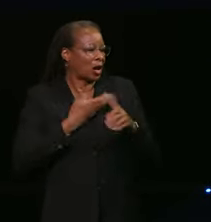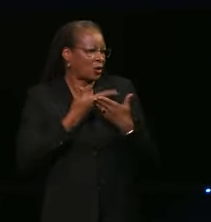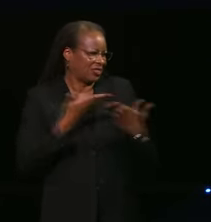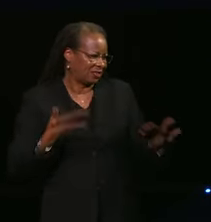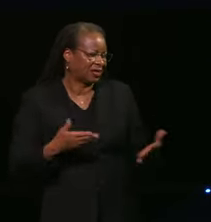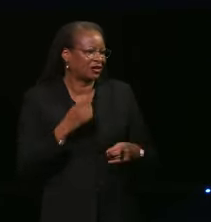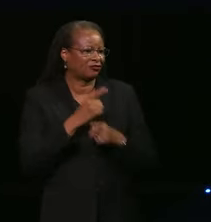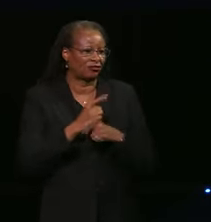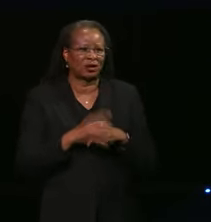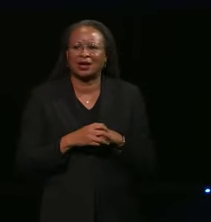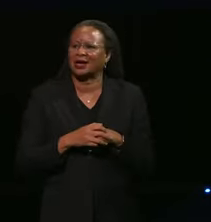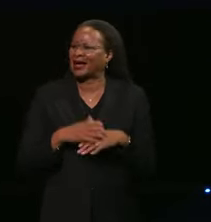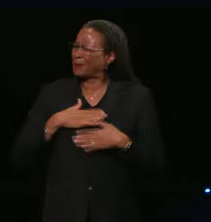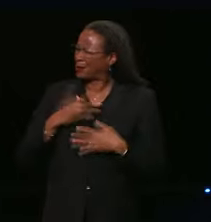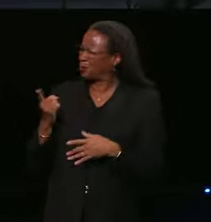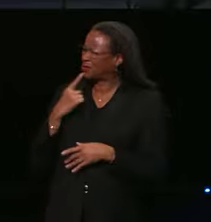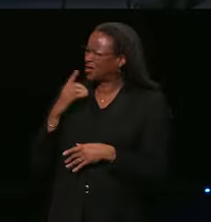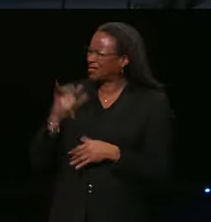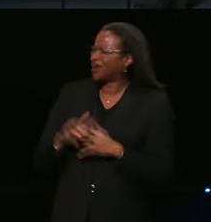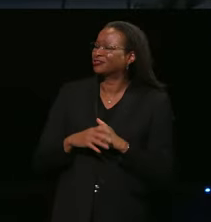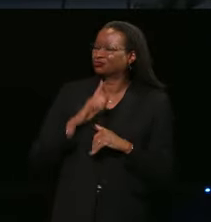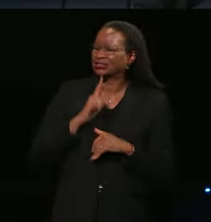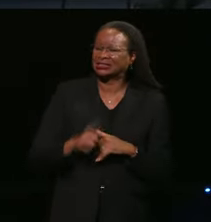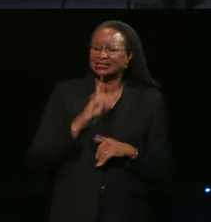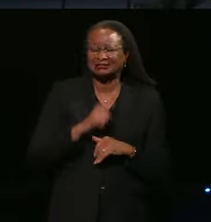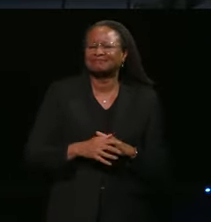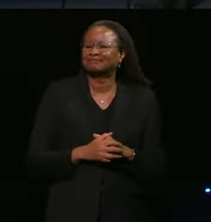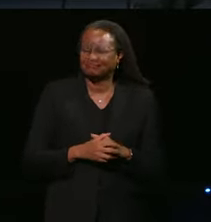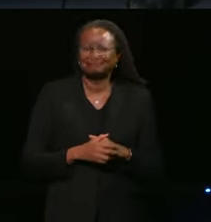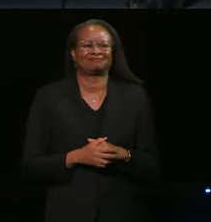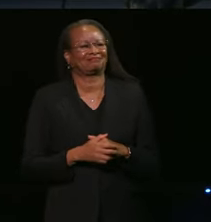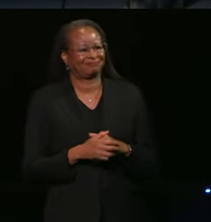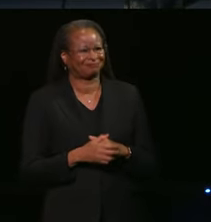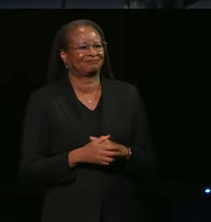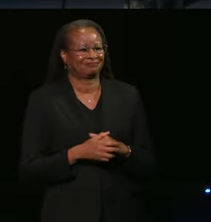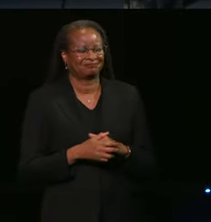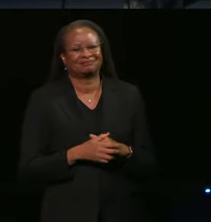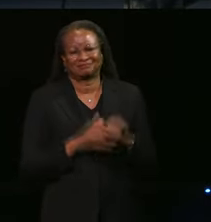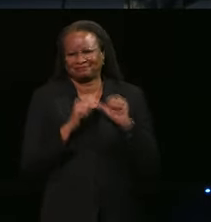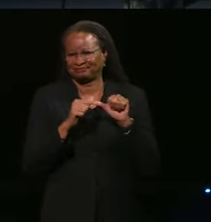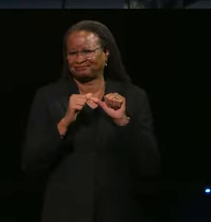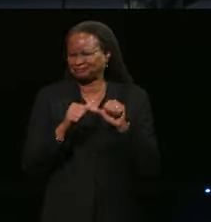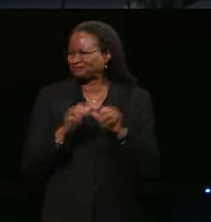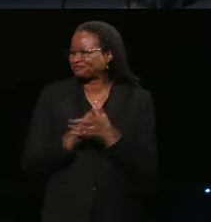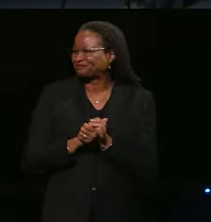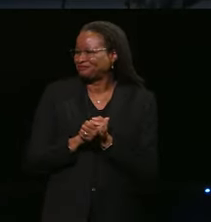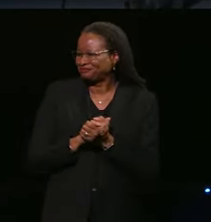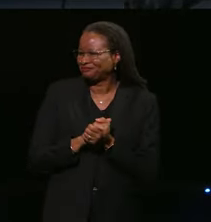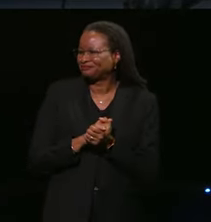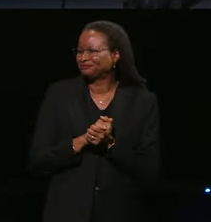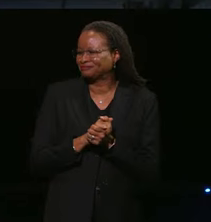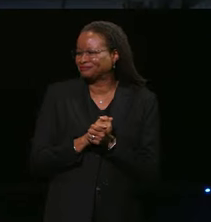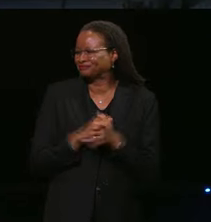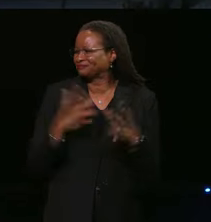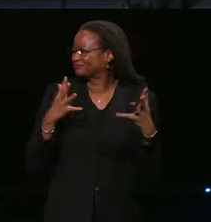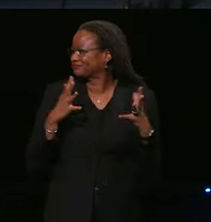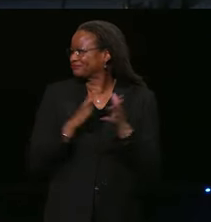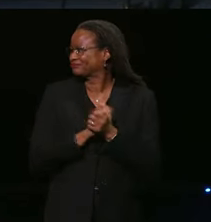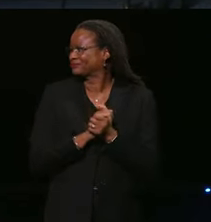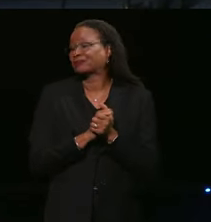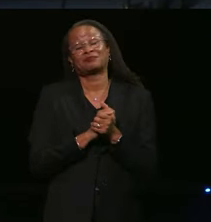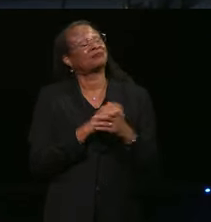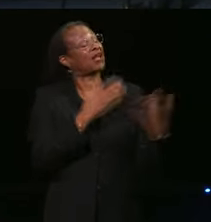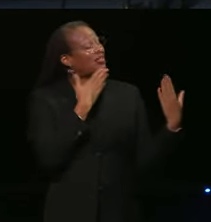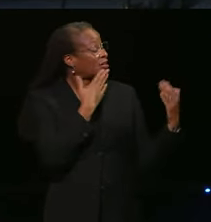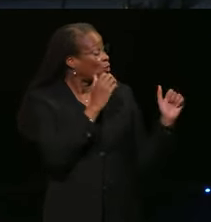you know. I'm so glad you said that. Yeah, well, yeah. Yeah. That we don't go anywhere. Yeah. Well, listen, thank